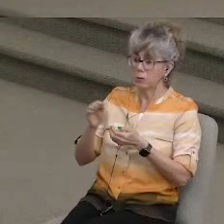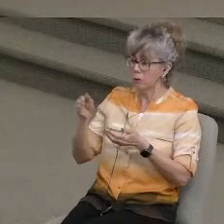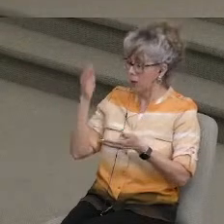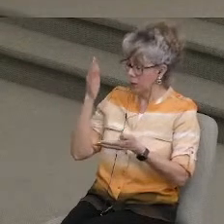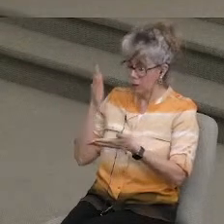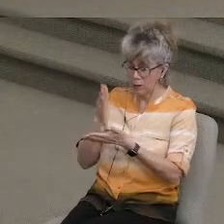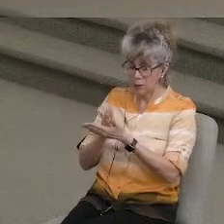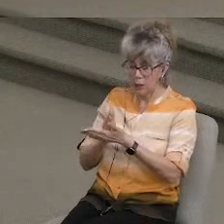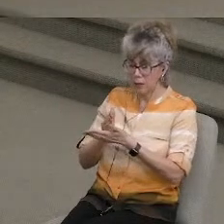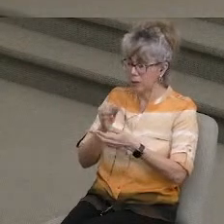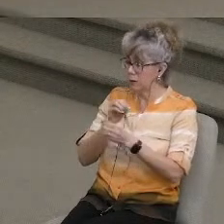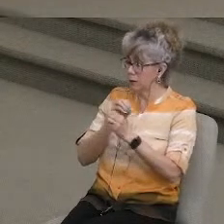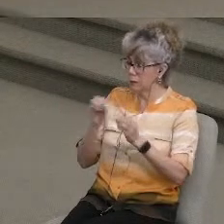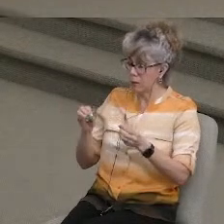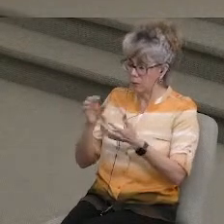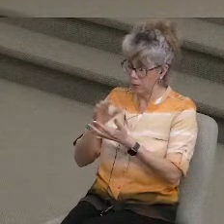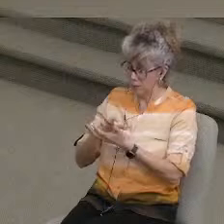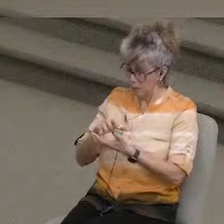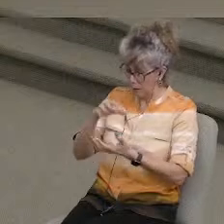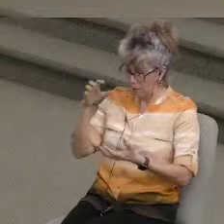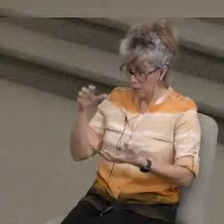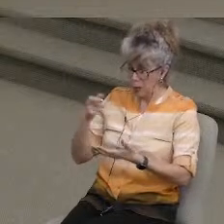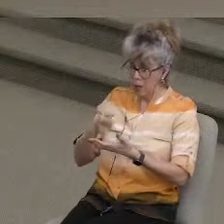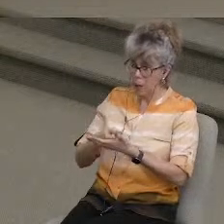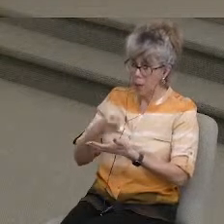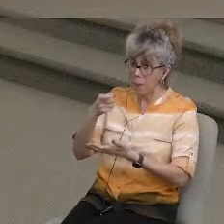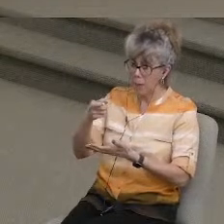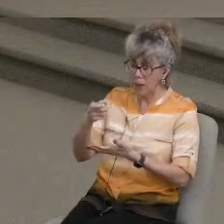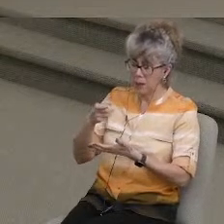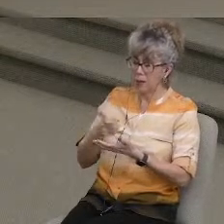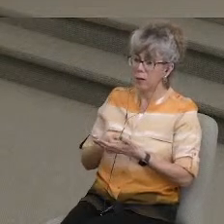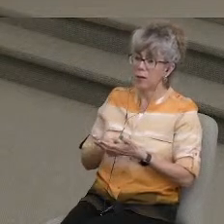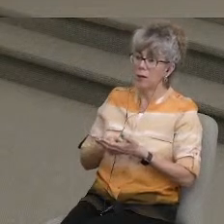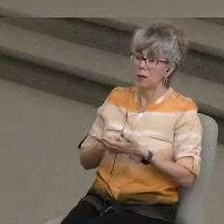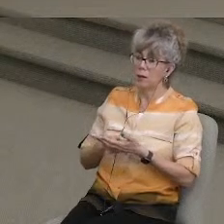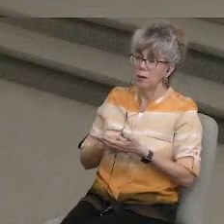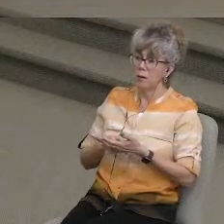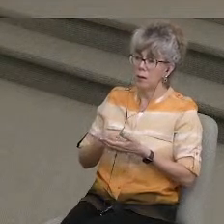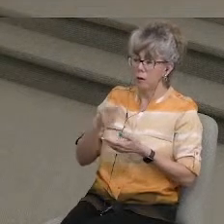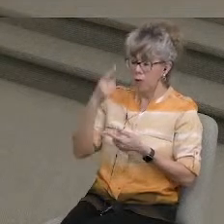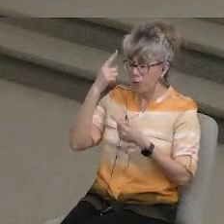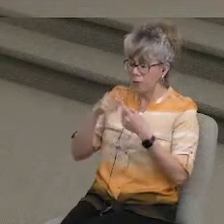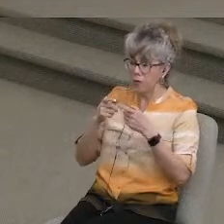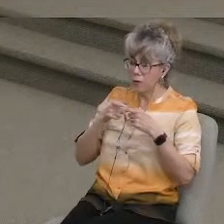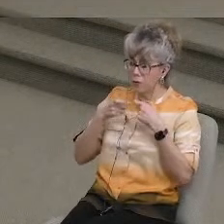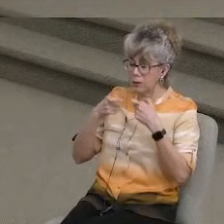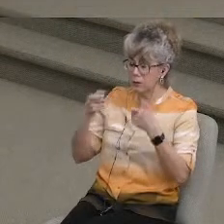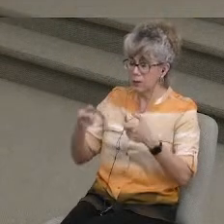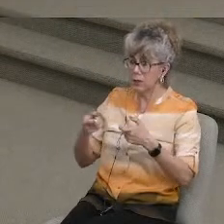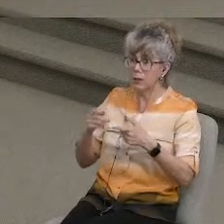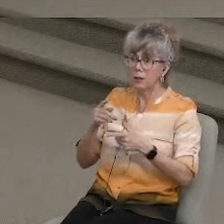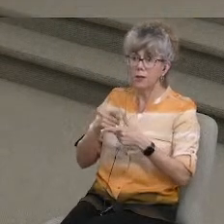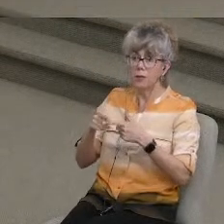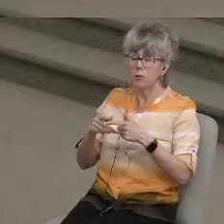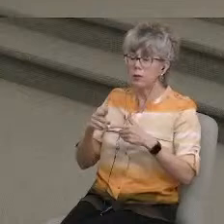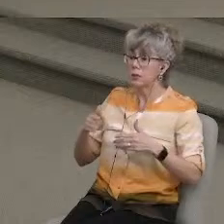very costly price for our sin. And then we see joy. How in the world do you